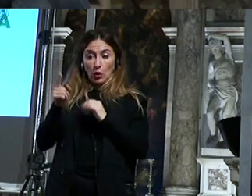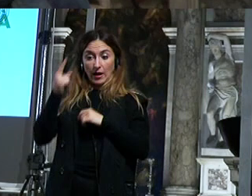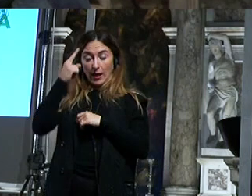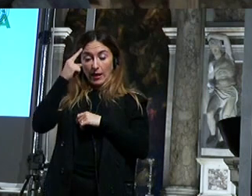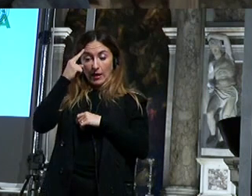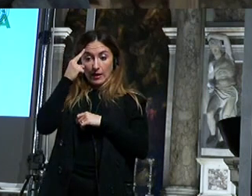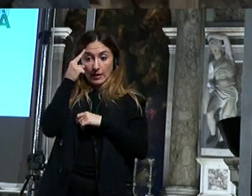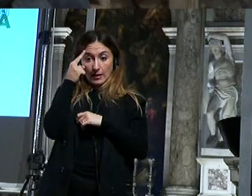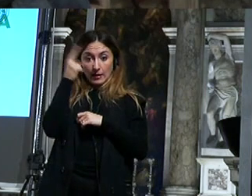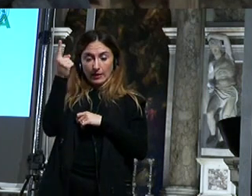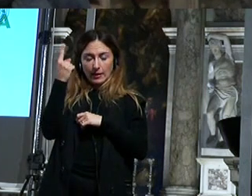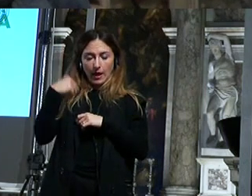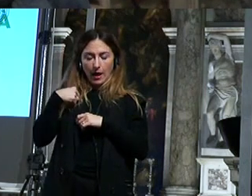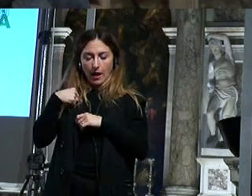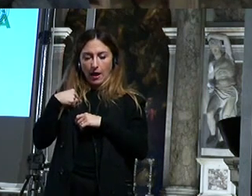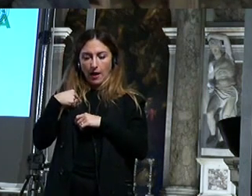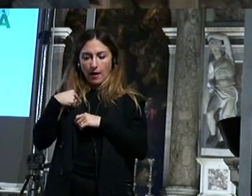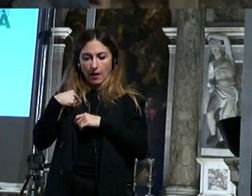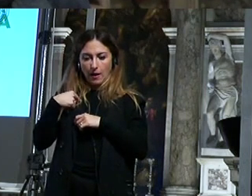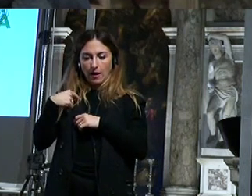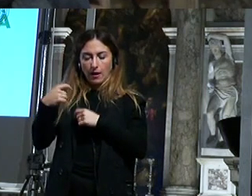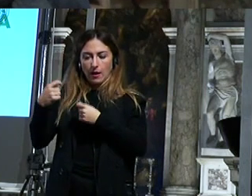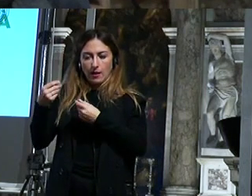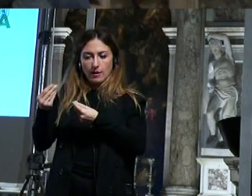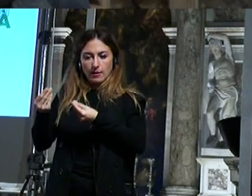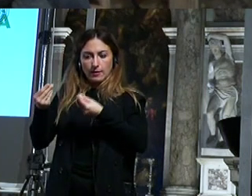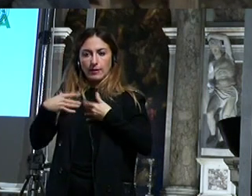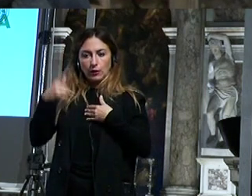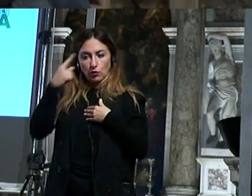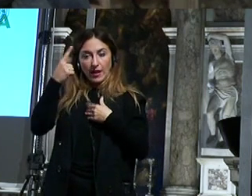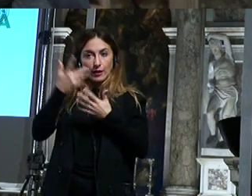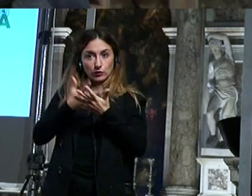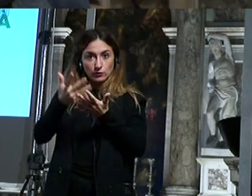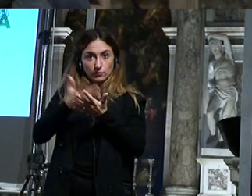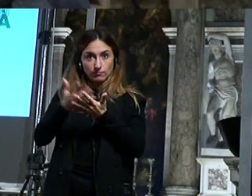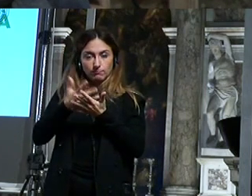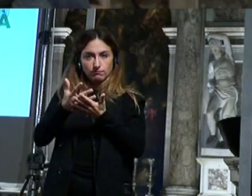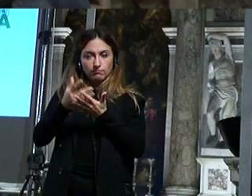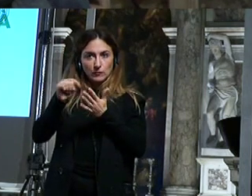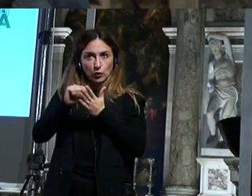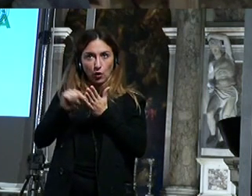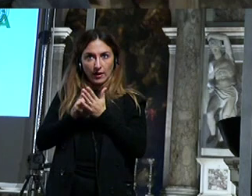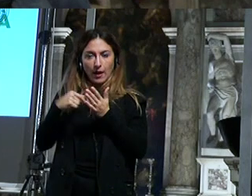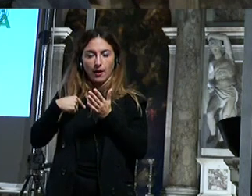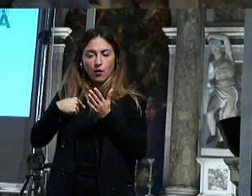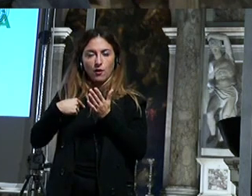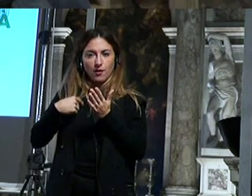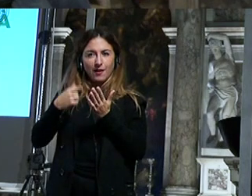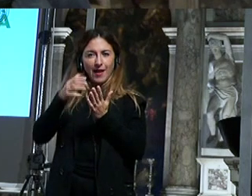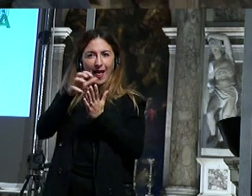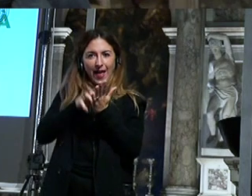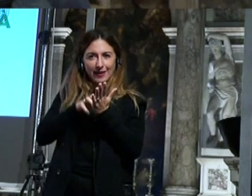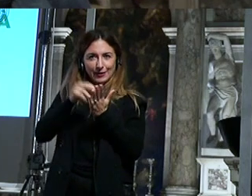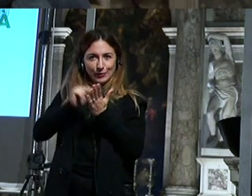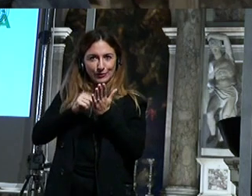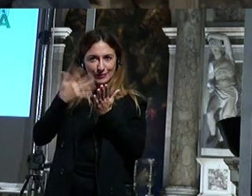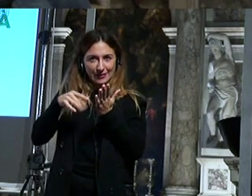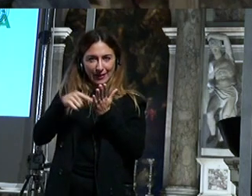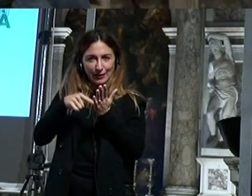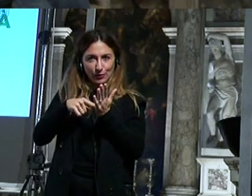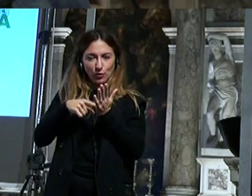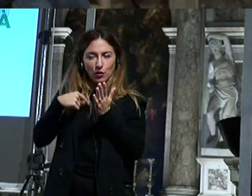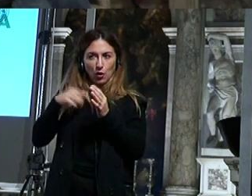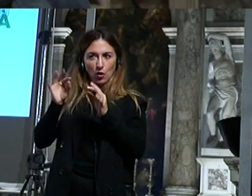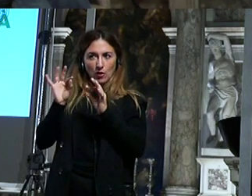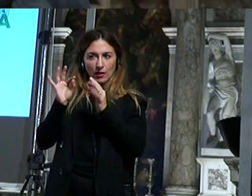was a review that I read of my third novel,